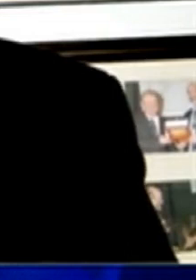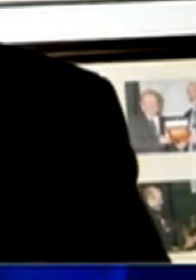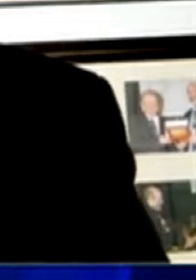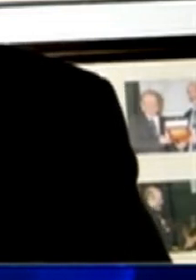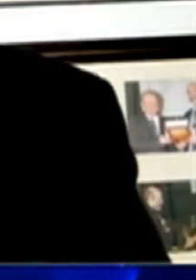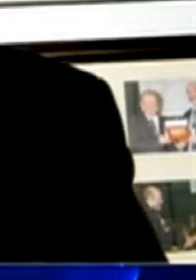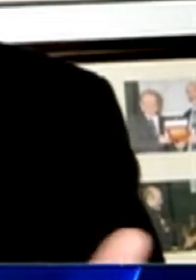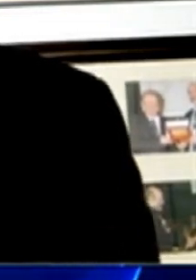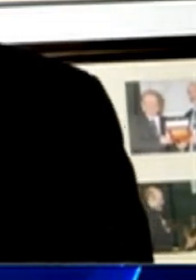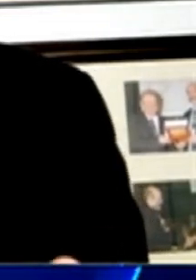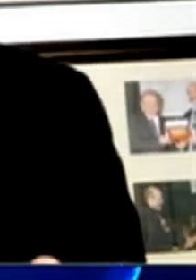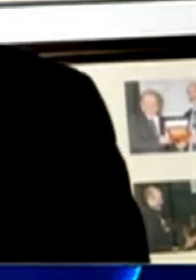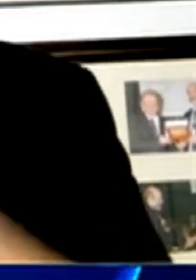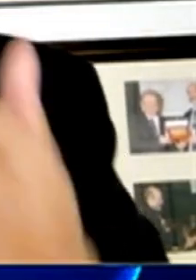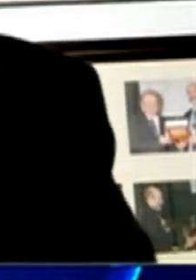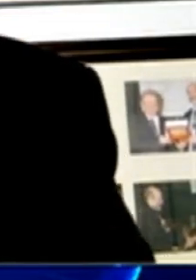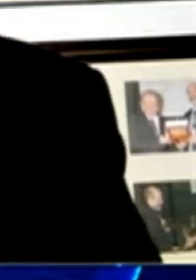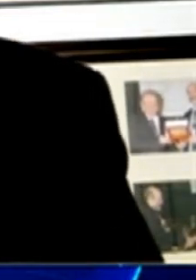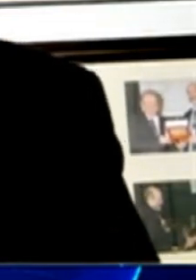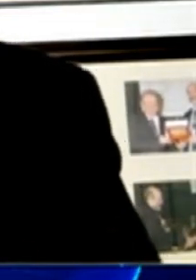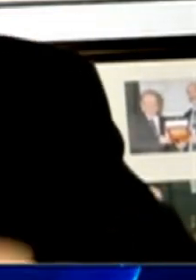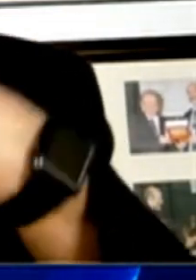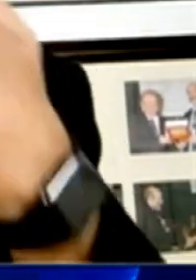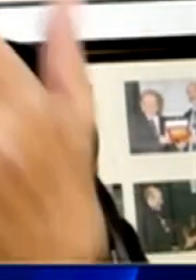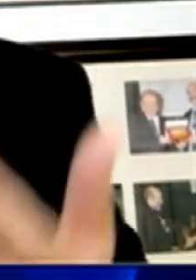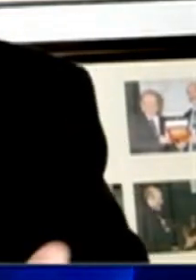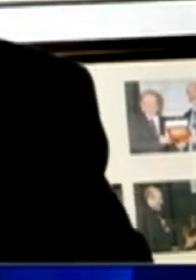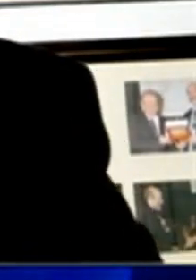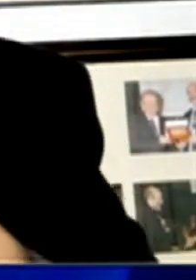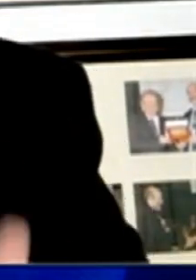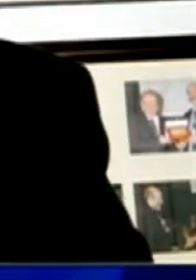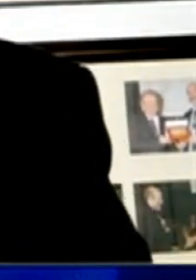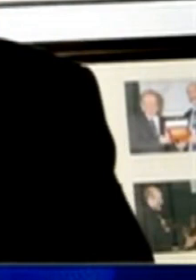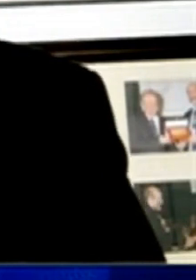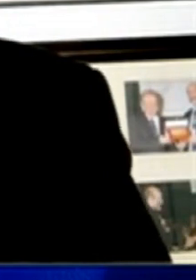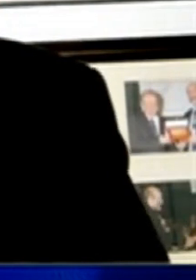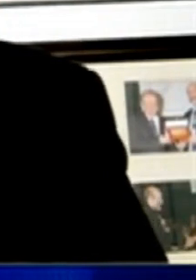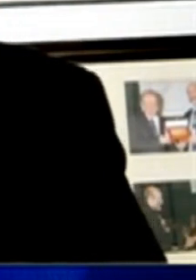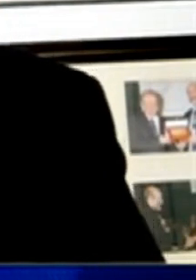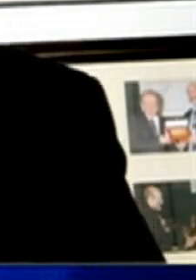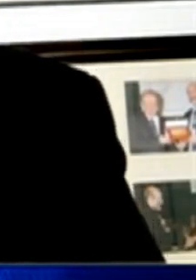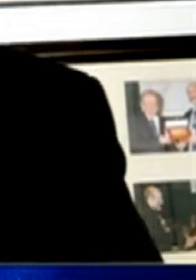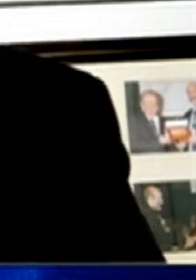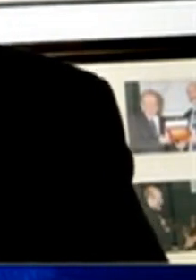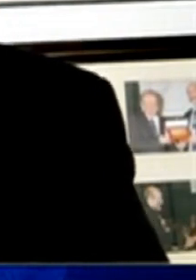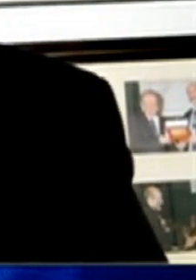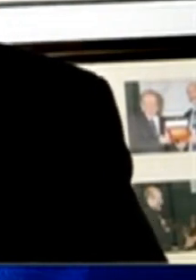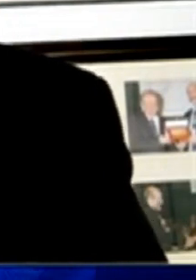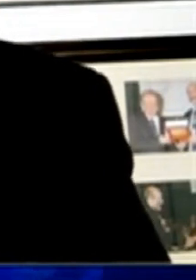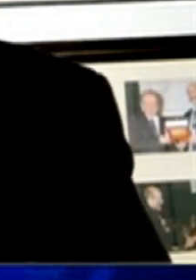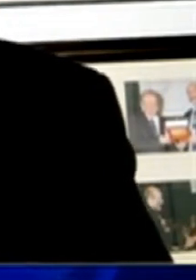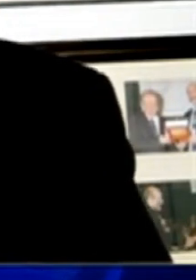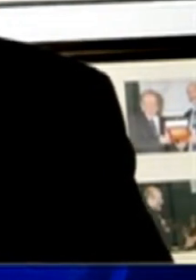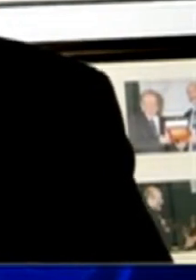escape those vaccines. And then we're going to have to make a better vaccine. And so that's what we're going to see, a new generation of vaccines that can